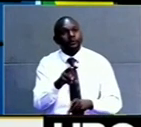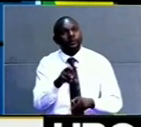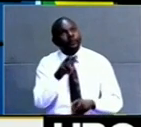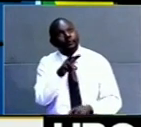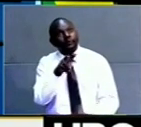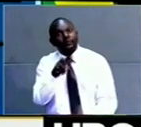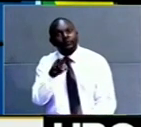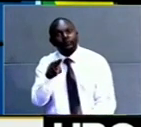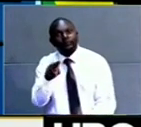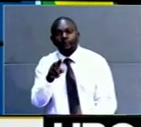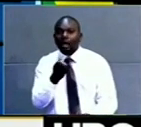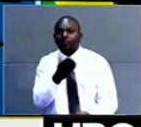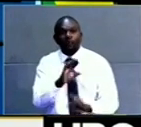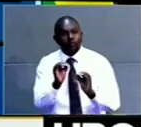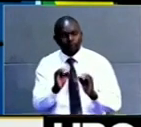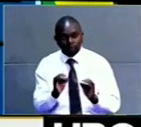abatunuruzi,